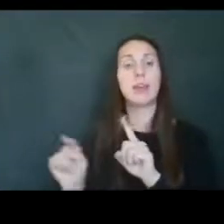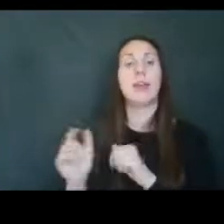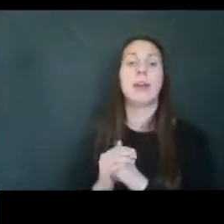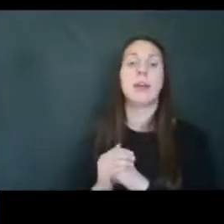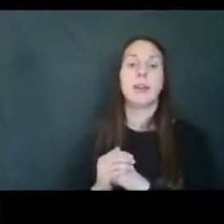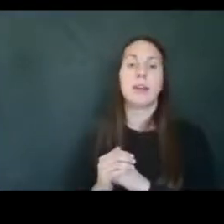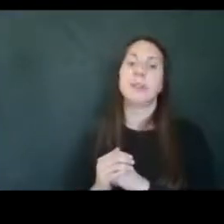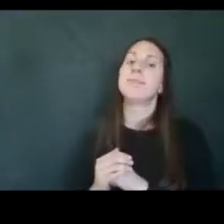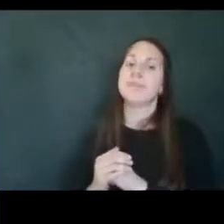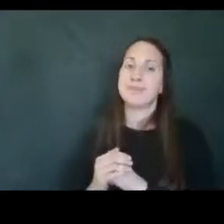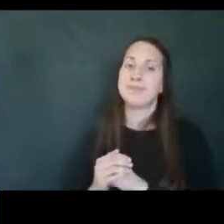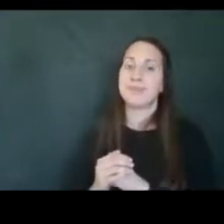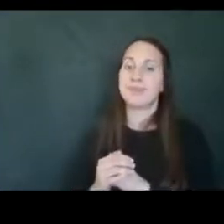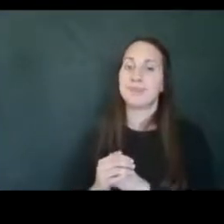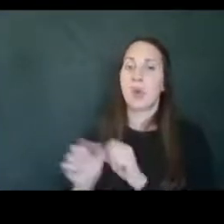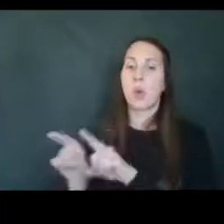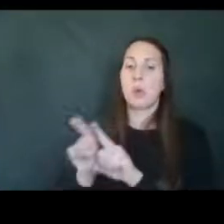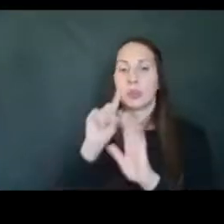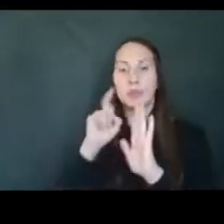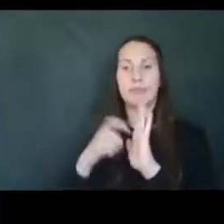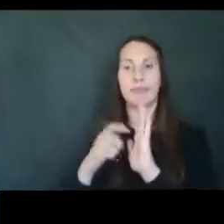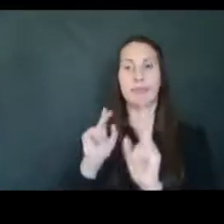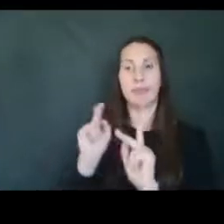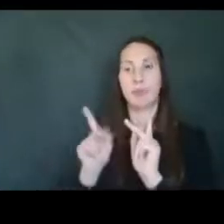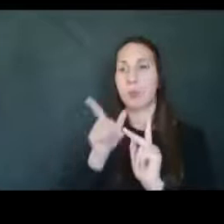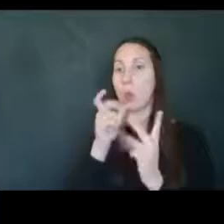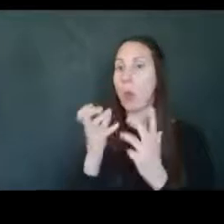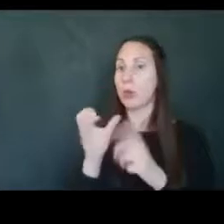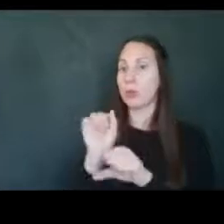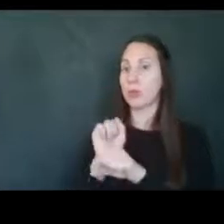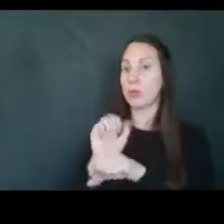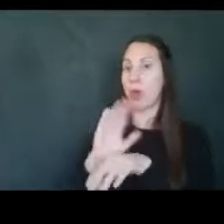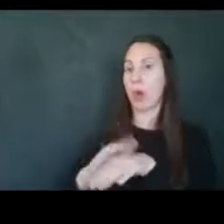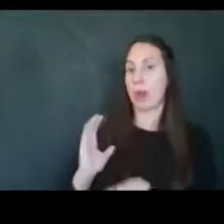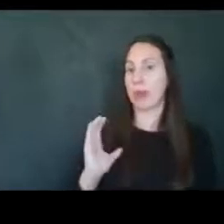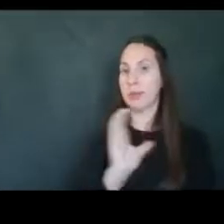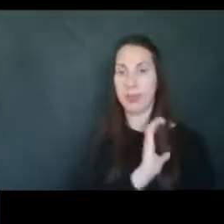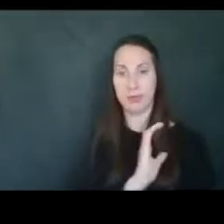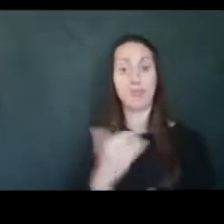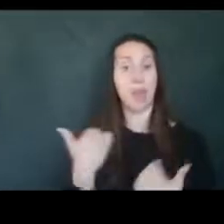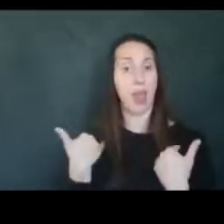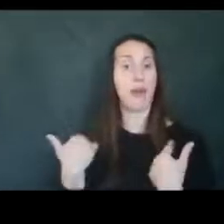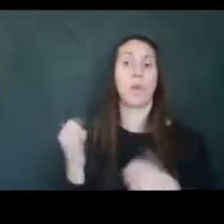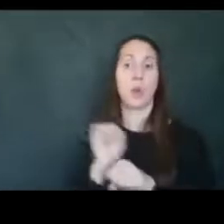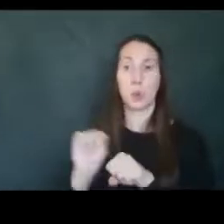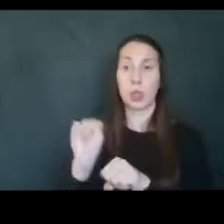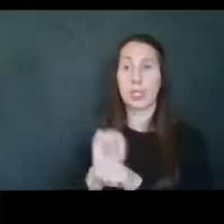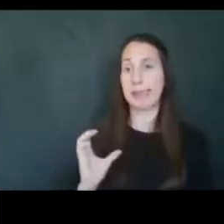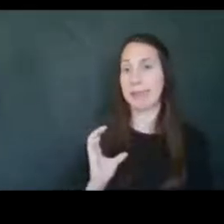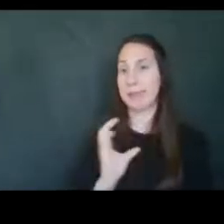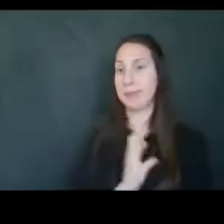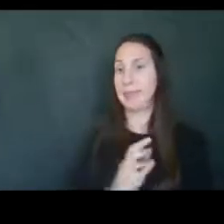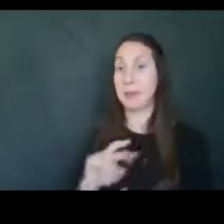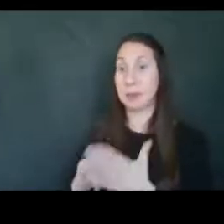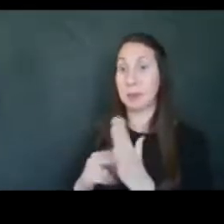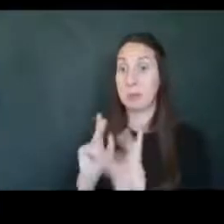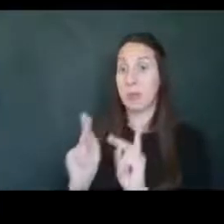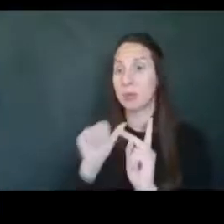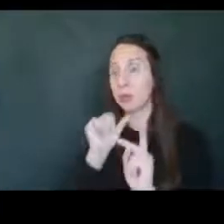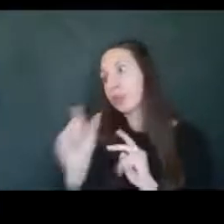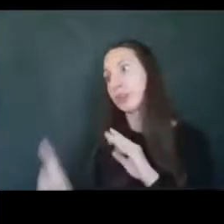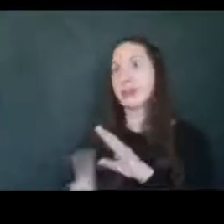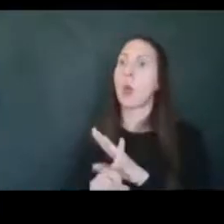participate on the community. We had working committees, so people weren't just coming to, you know, a committee meeting once a month, but